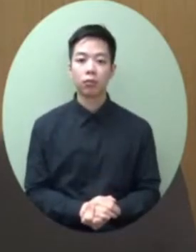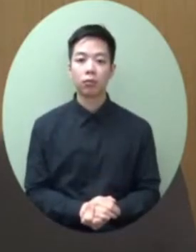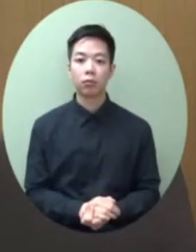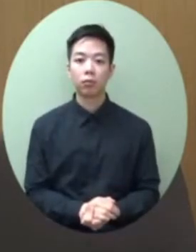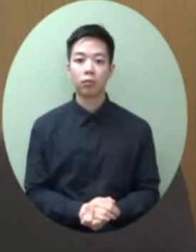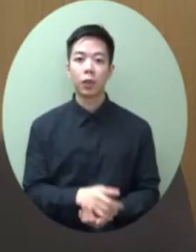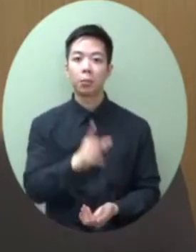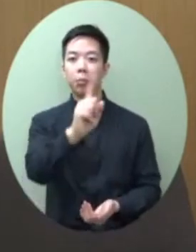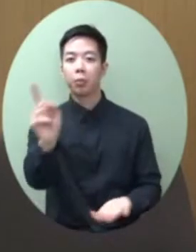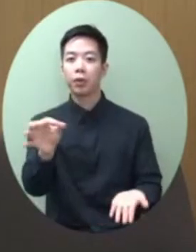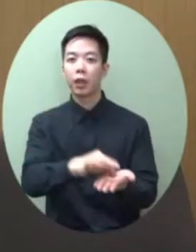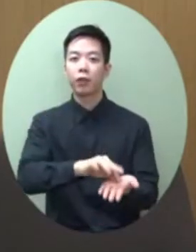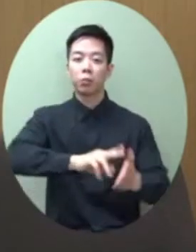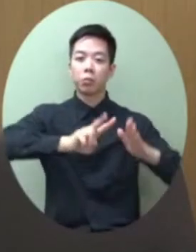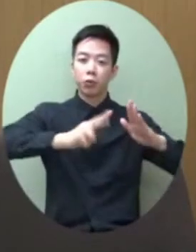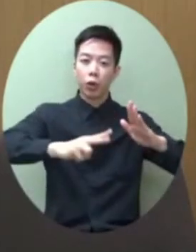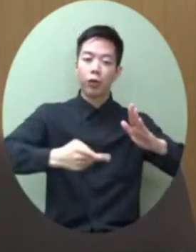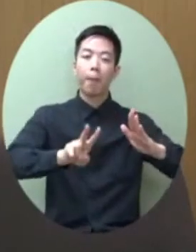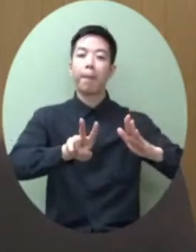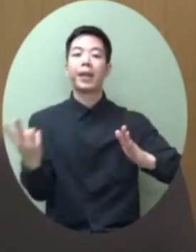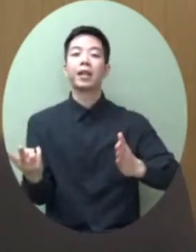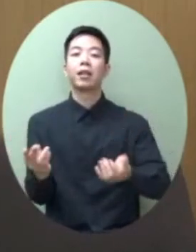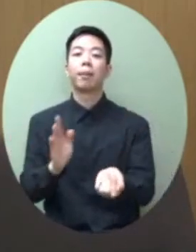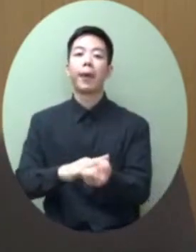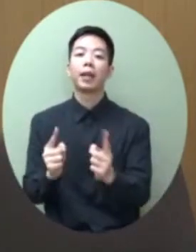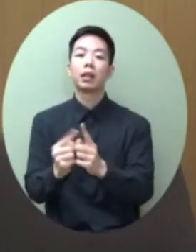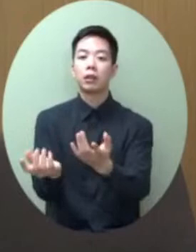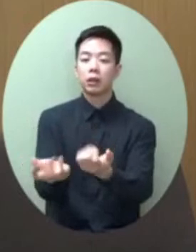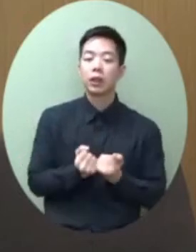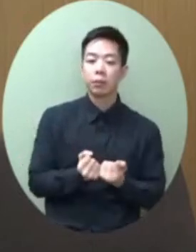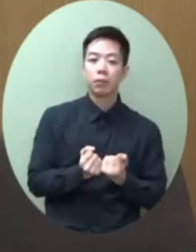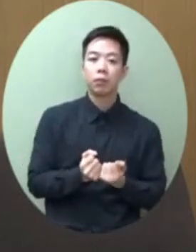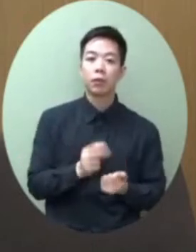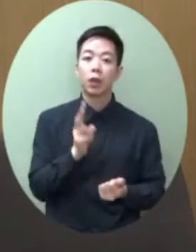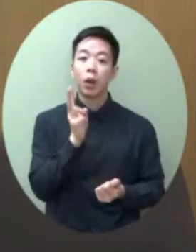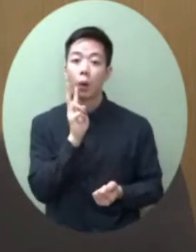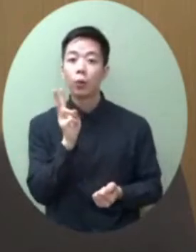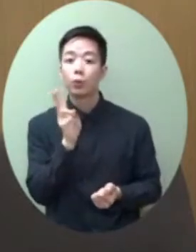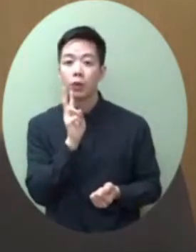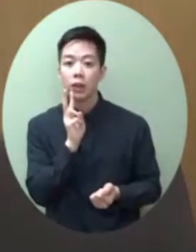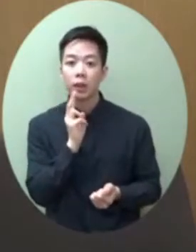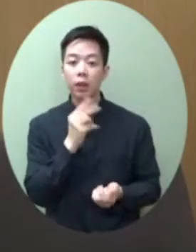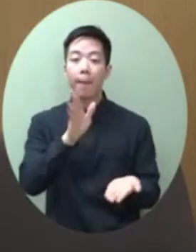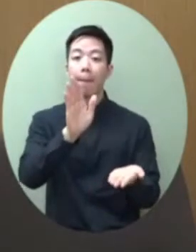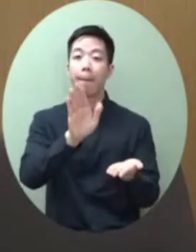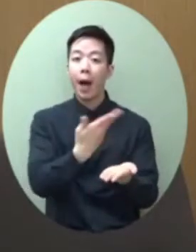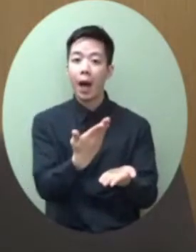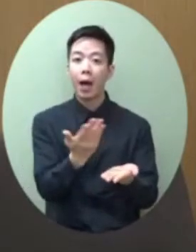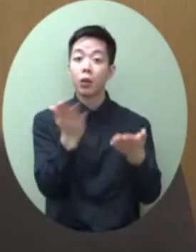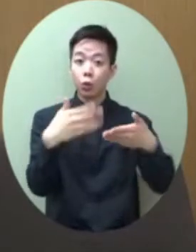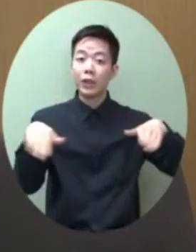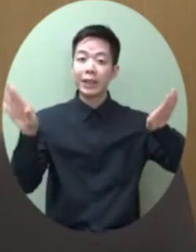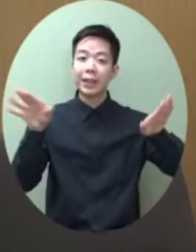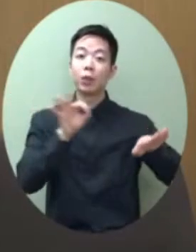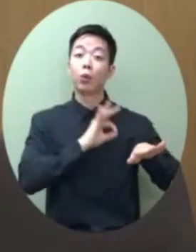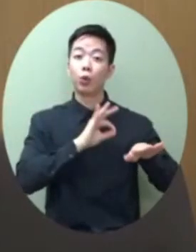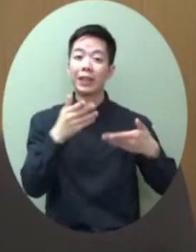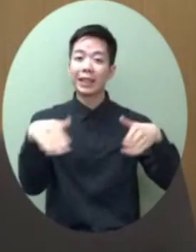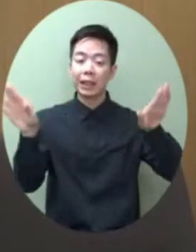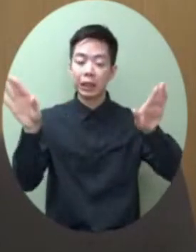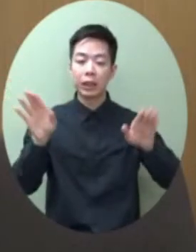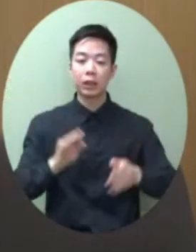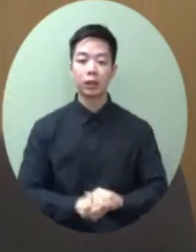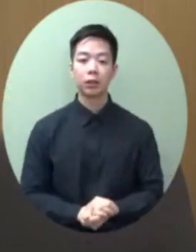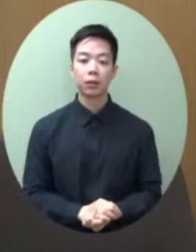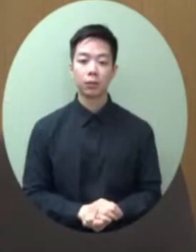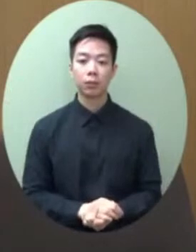using converting facilities as isolation facilities. For example, it's like a Hong Kong